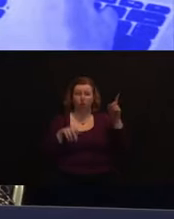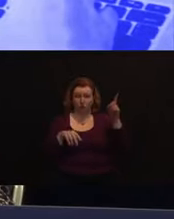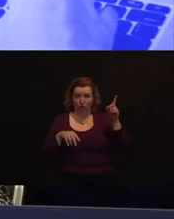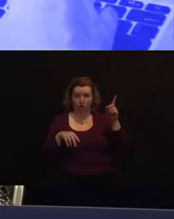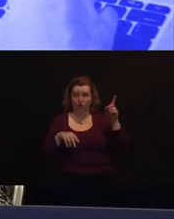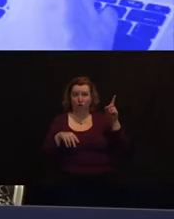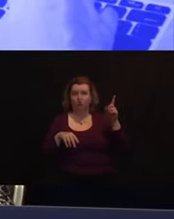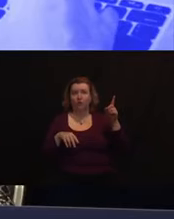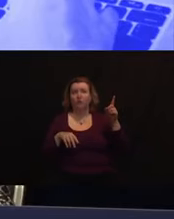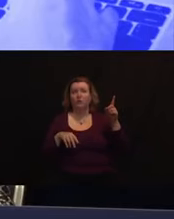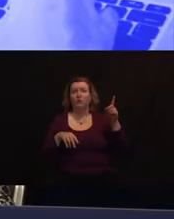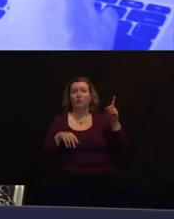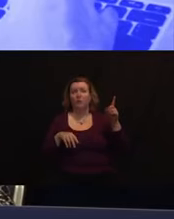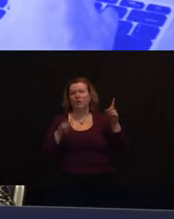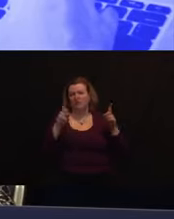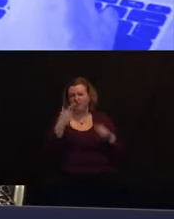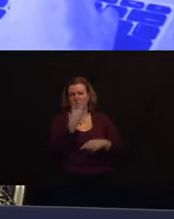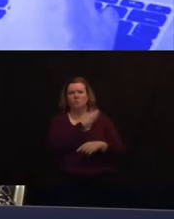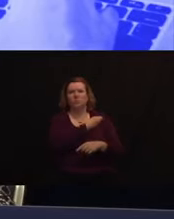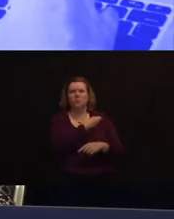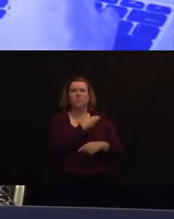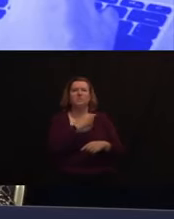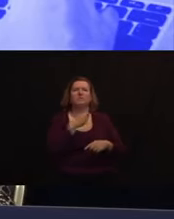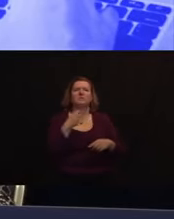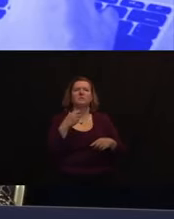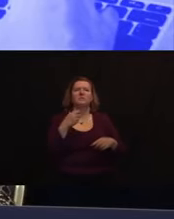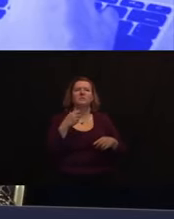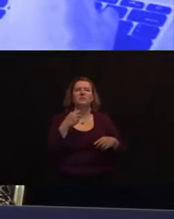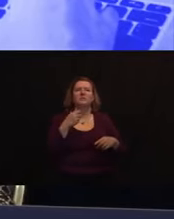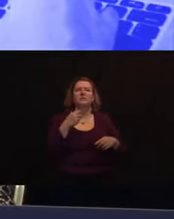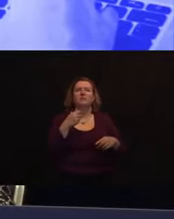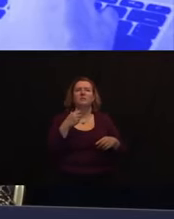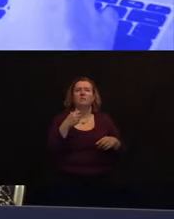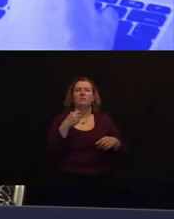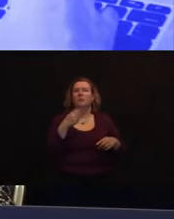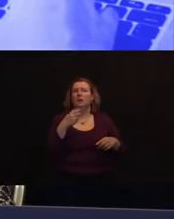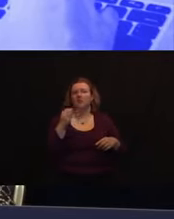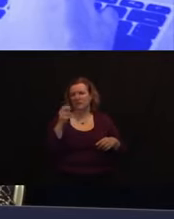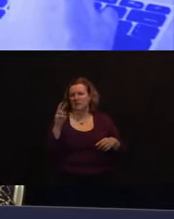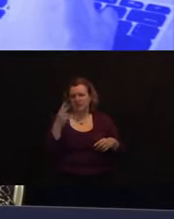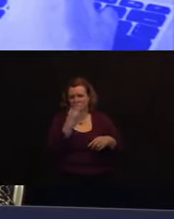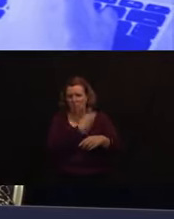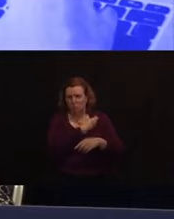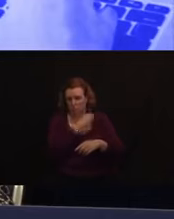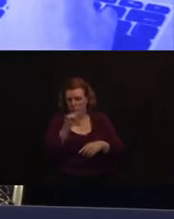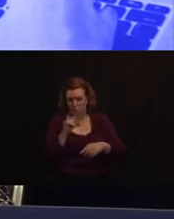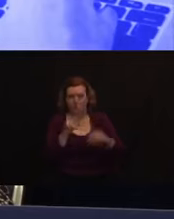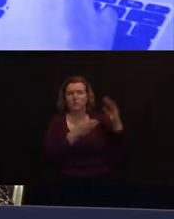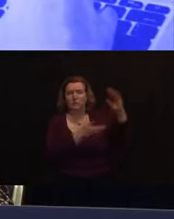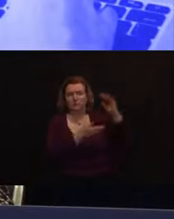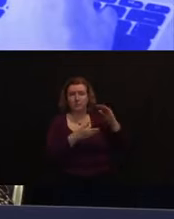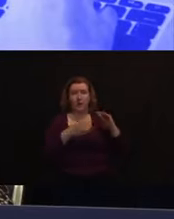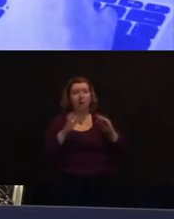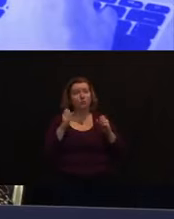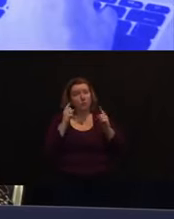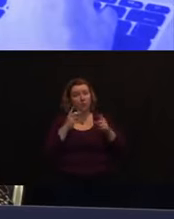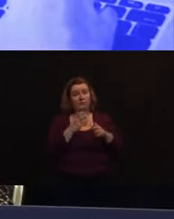148,590 first doses, and 119,340 second doses. And surprisingly, we received